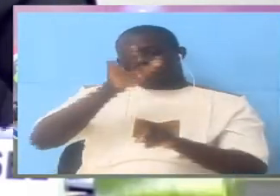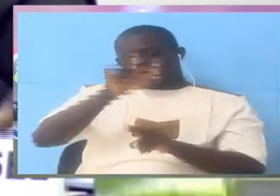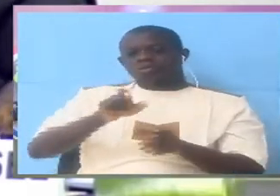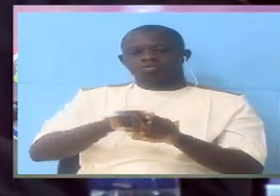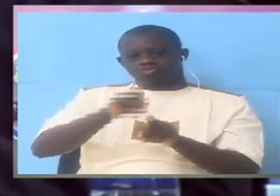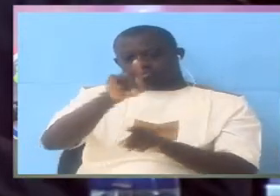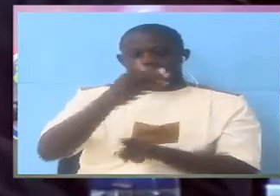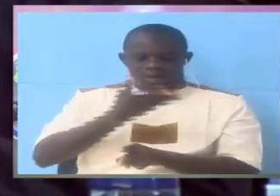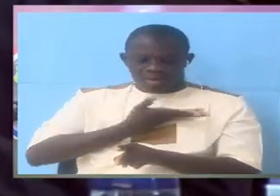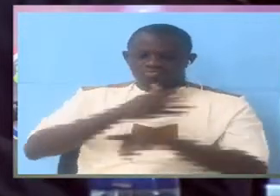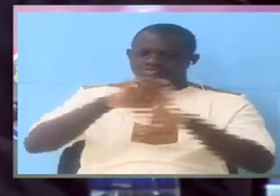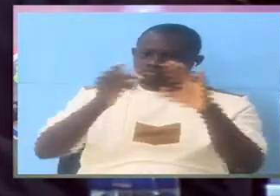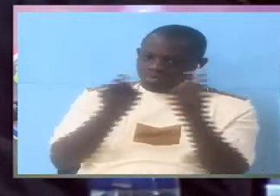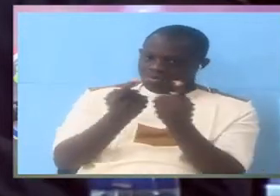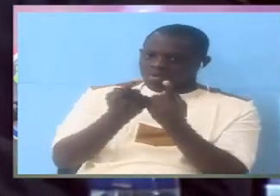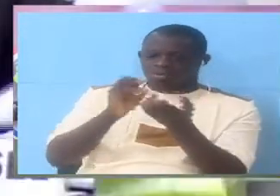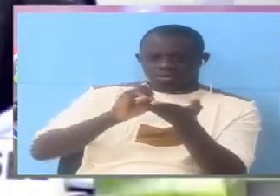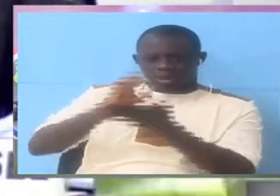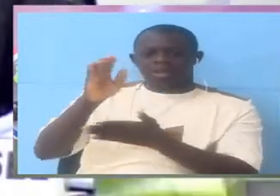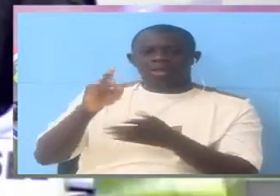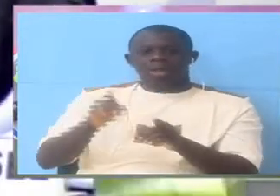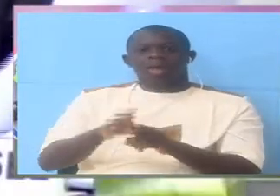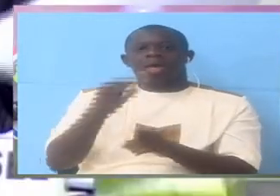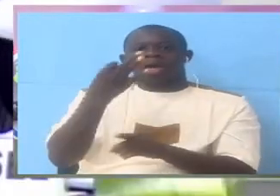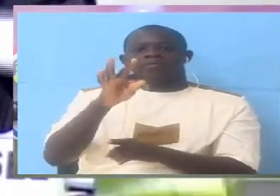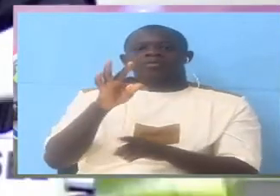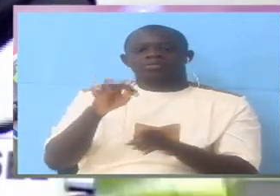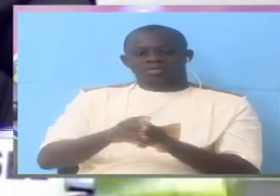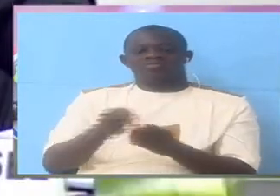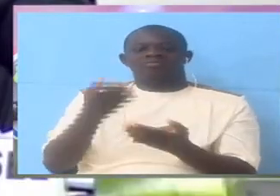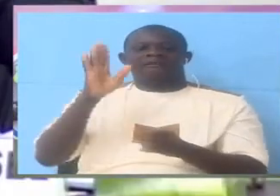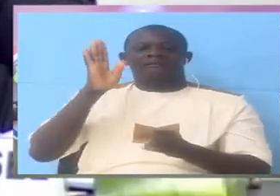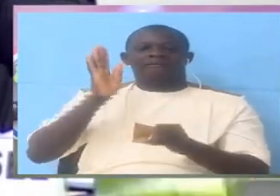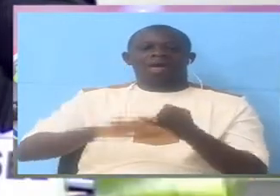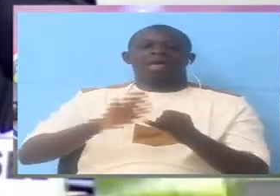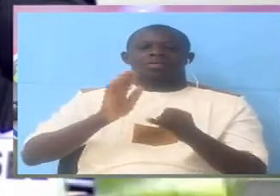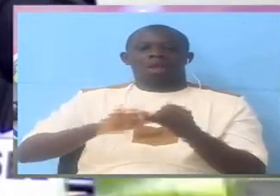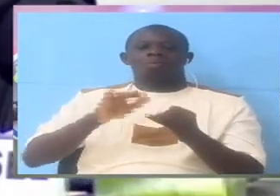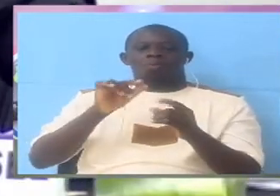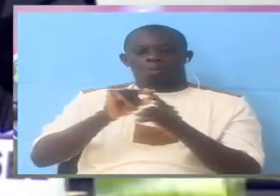something to submit on this? Even the closing remarks